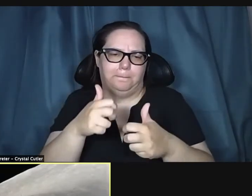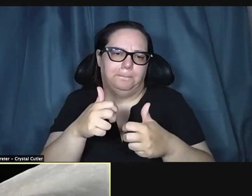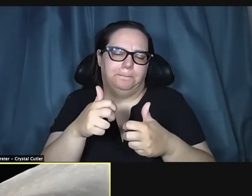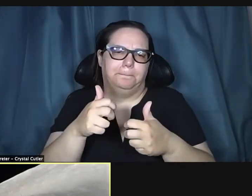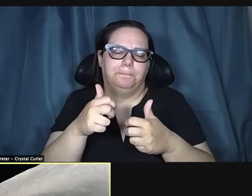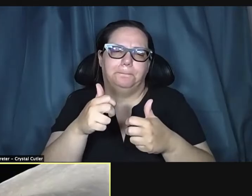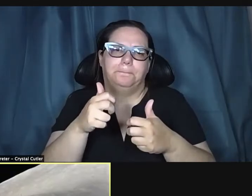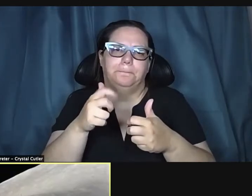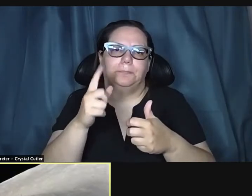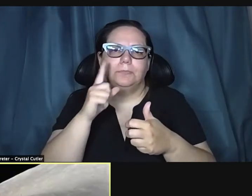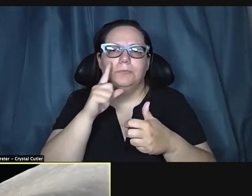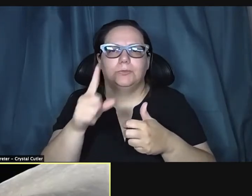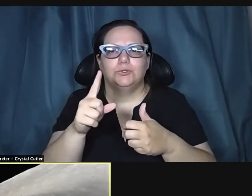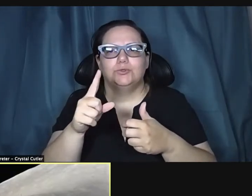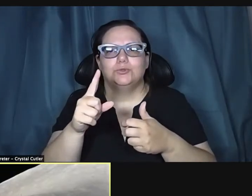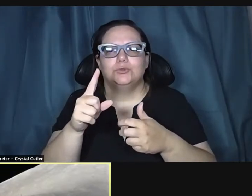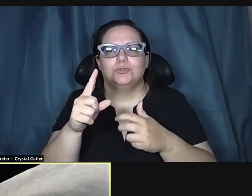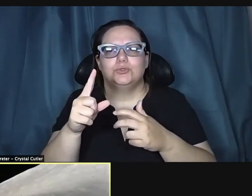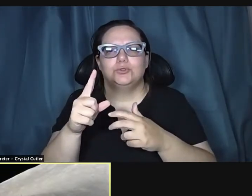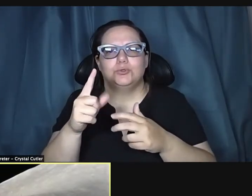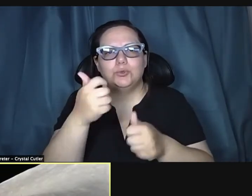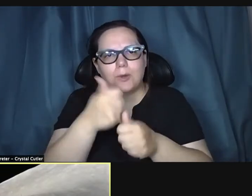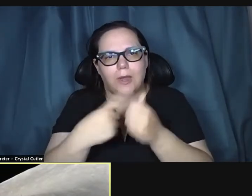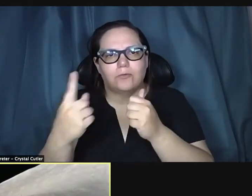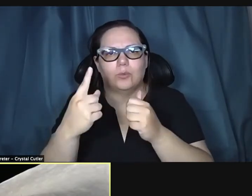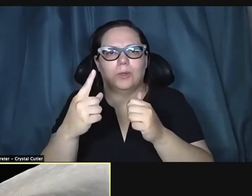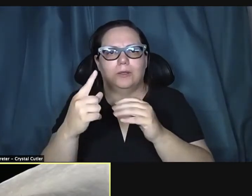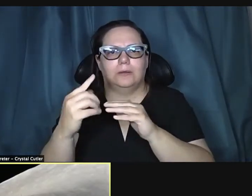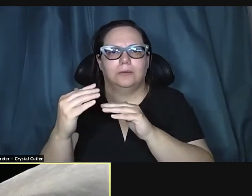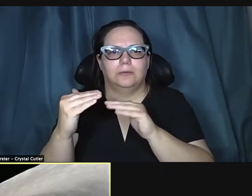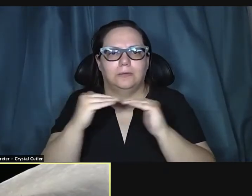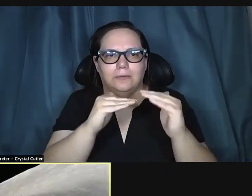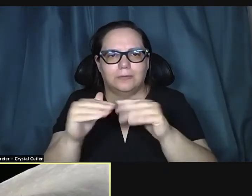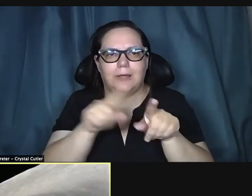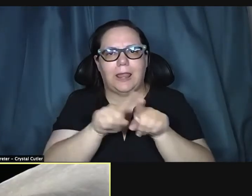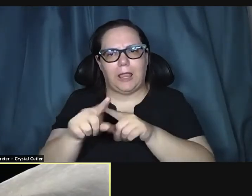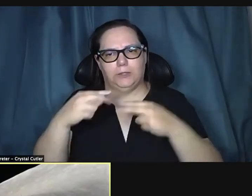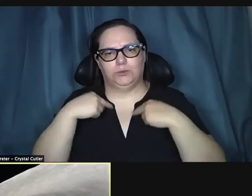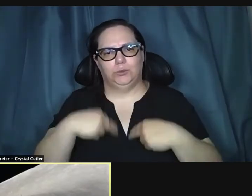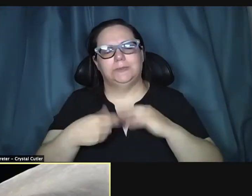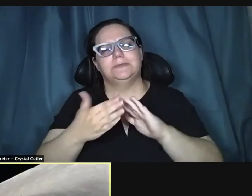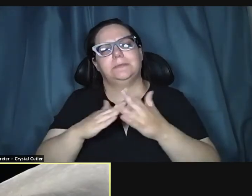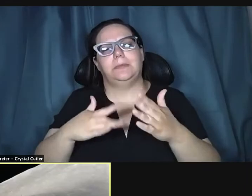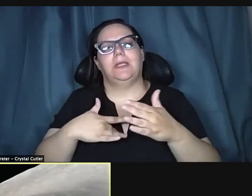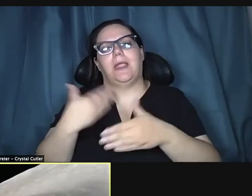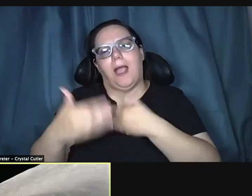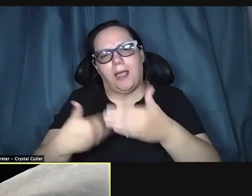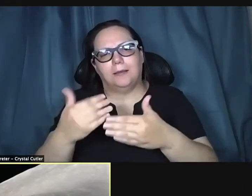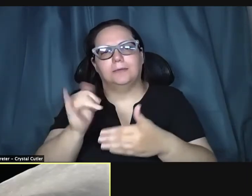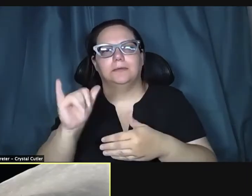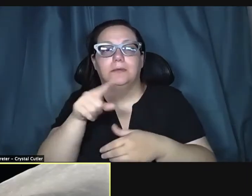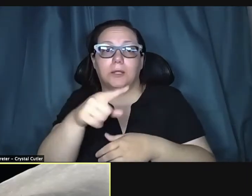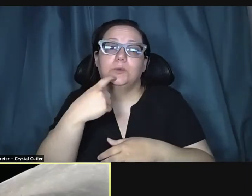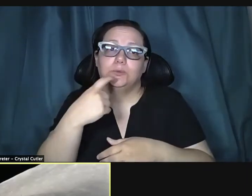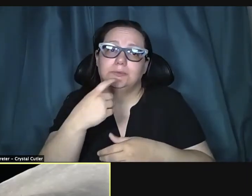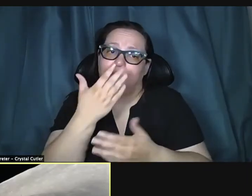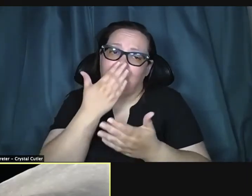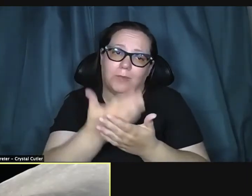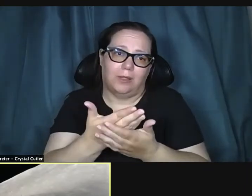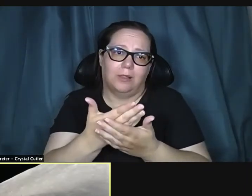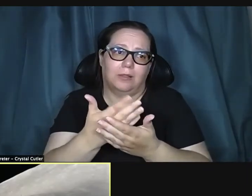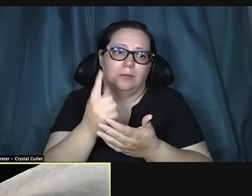to treat everyone as humans, to be kind, and like you say so well,